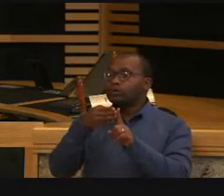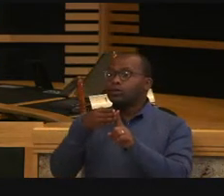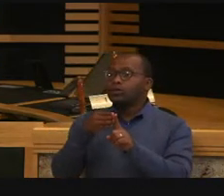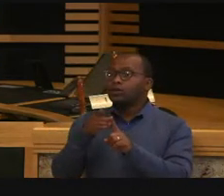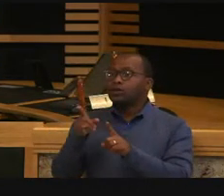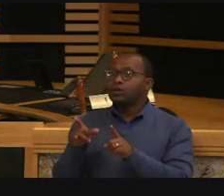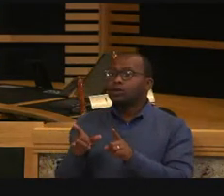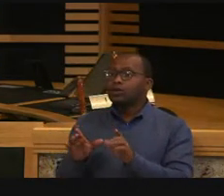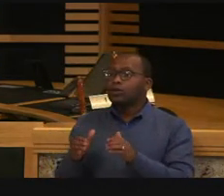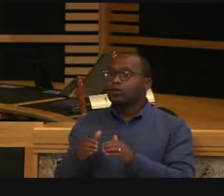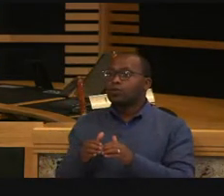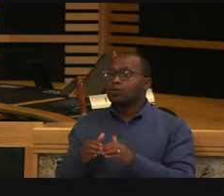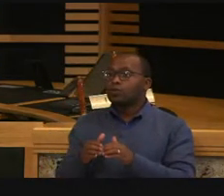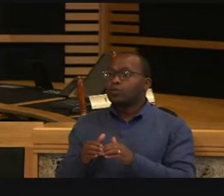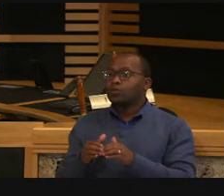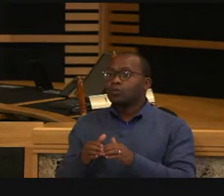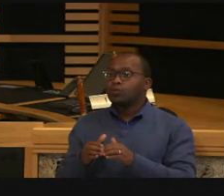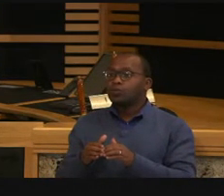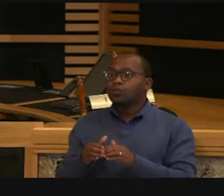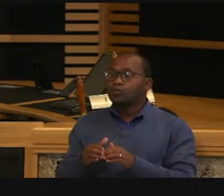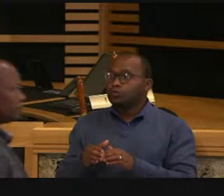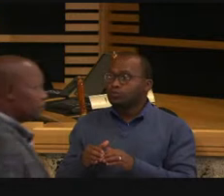Yes. Honorable Twabu?